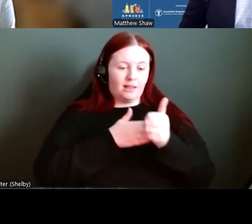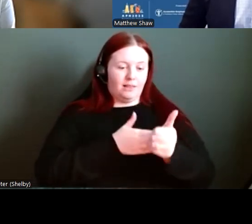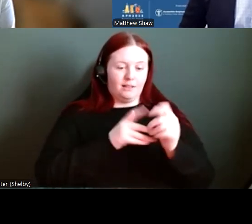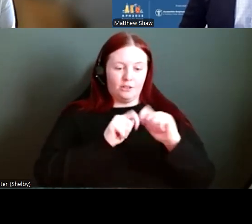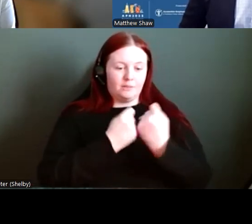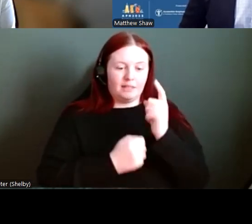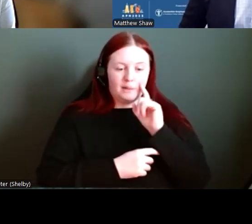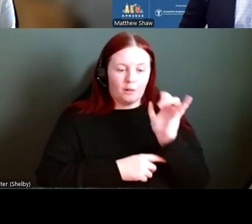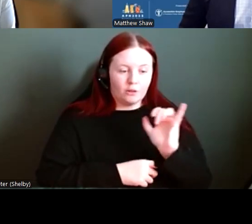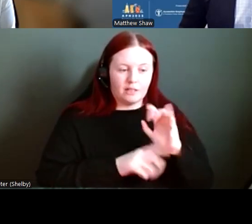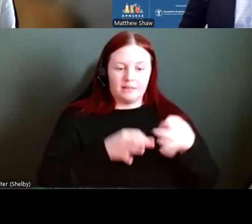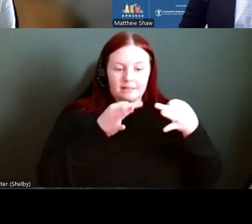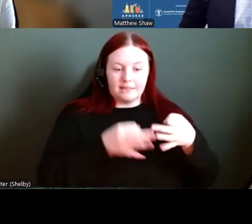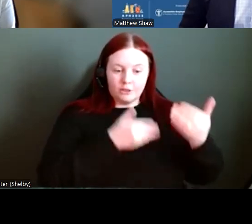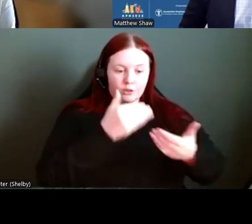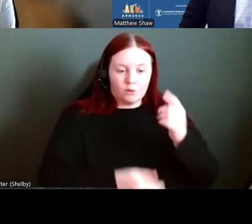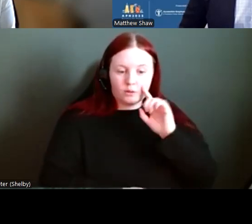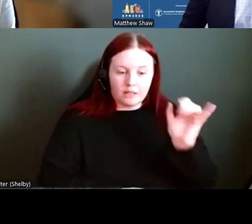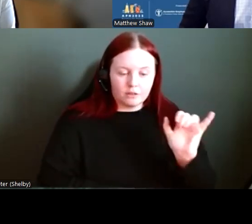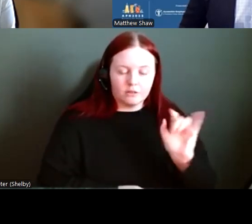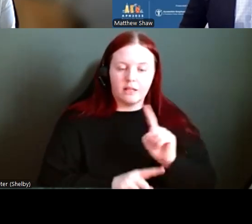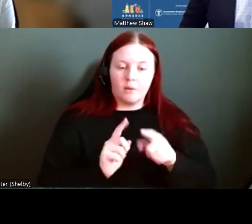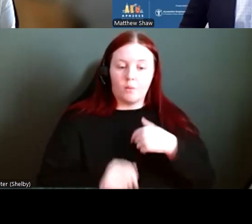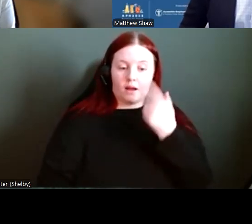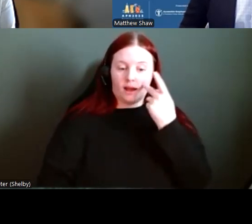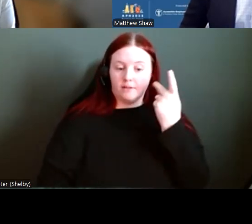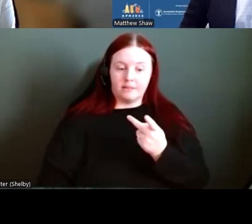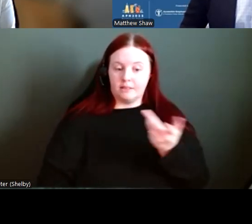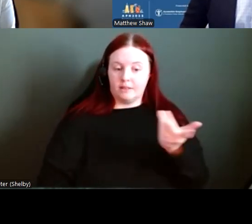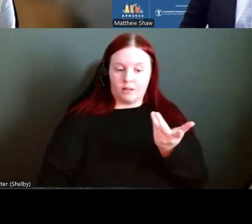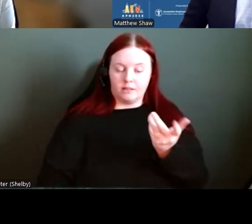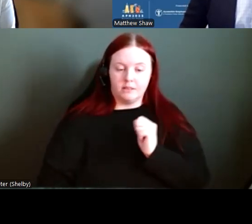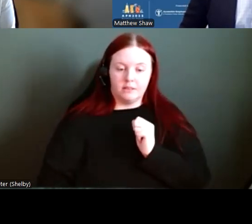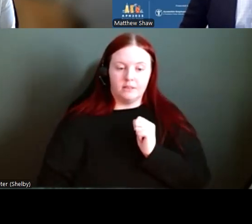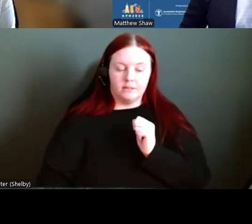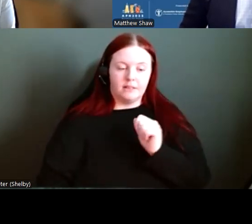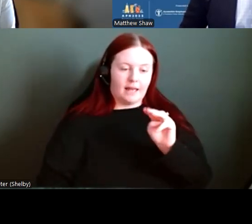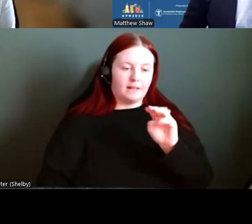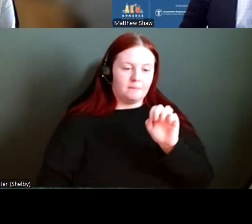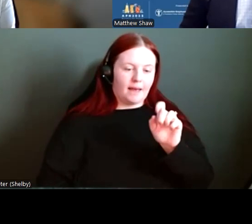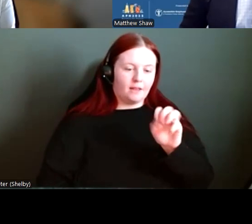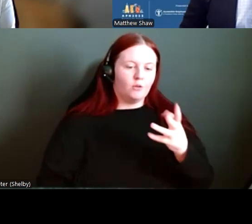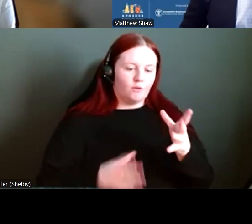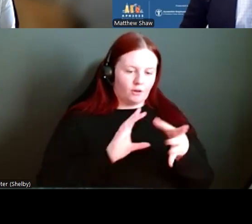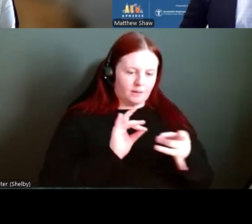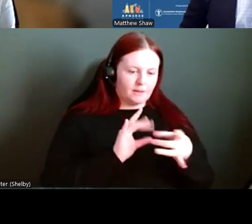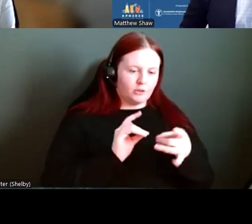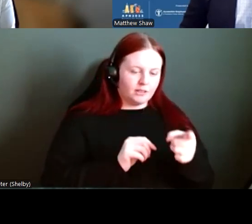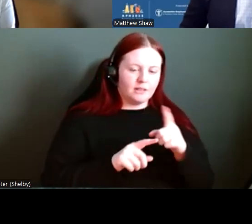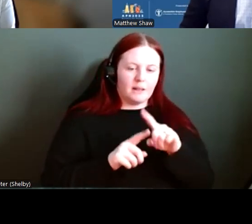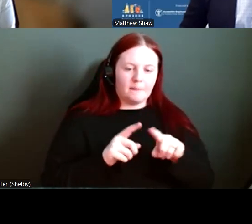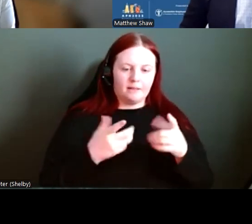how decisions are made. But what I've found is that combining, and Matthew, you touched on this earlier, a mix